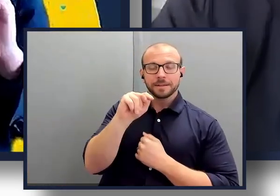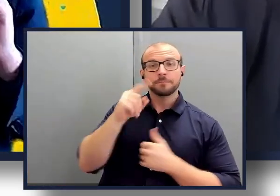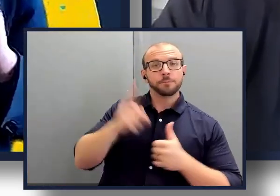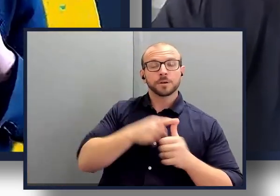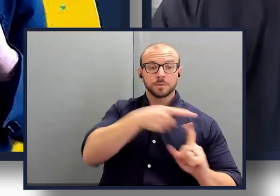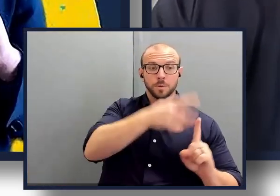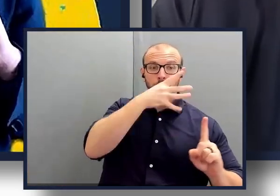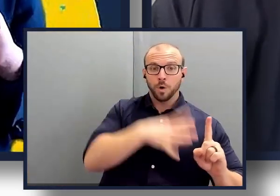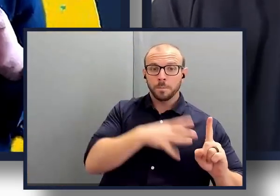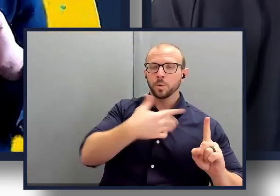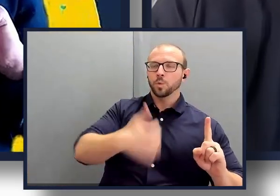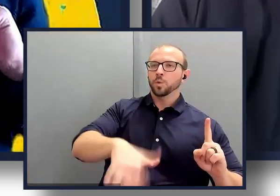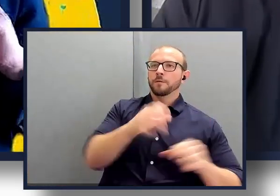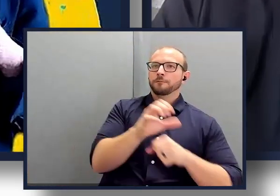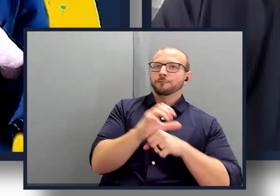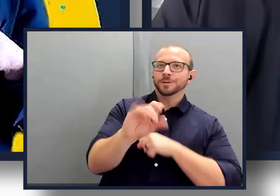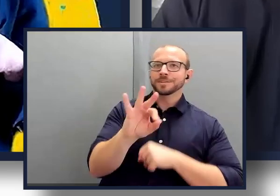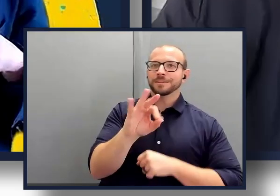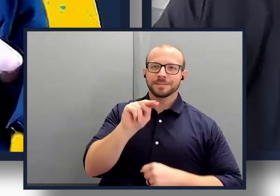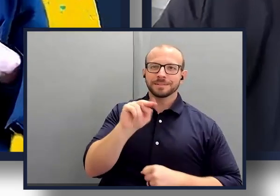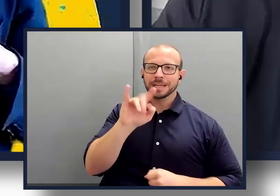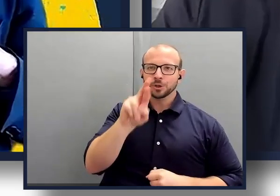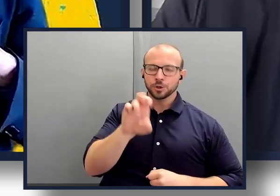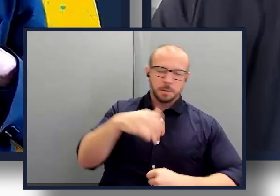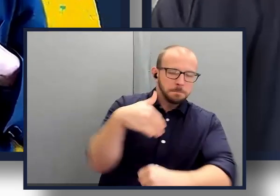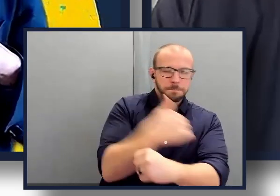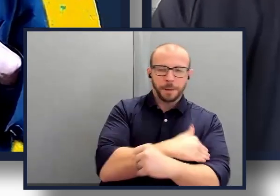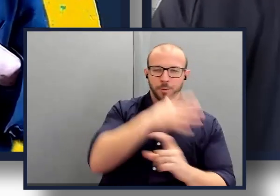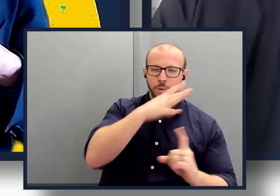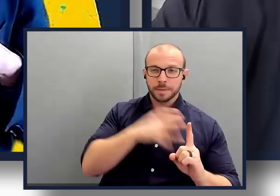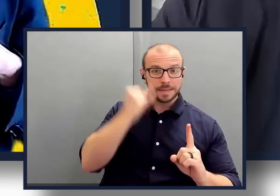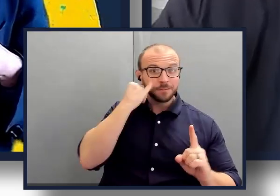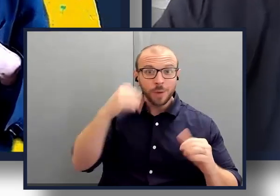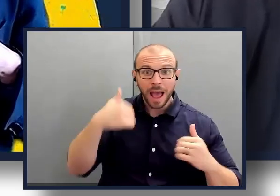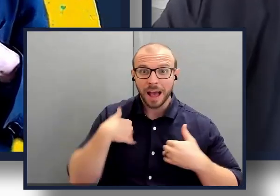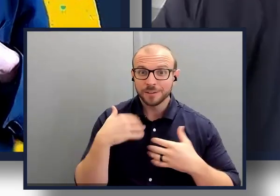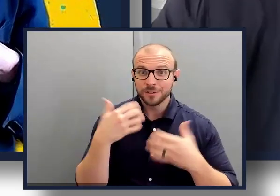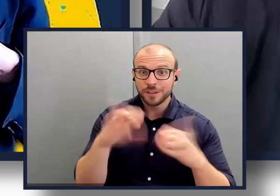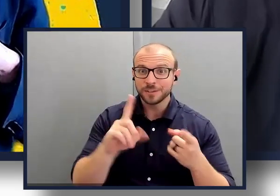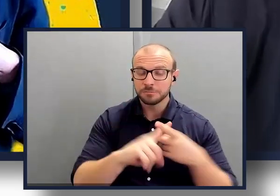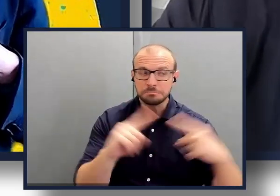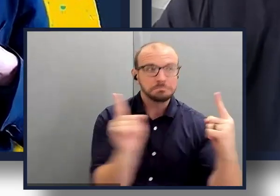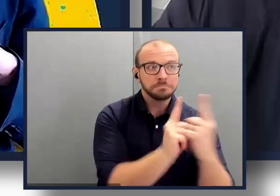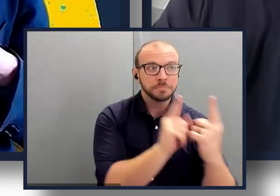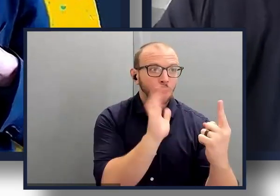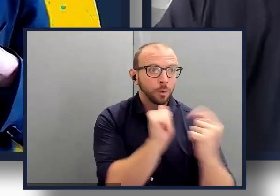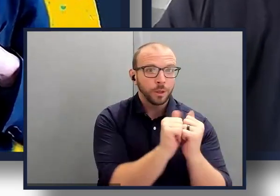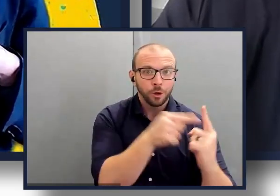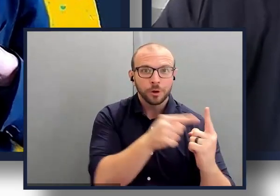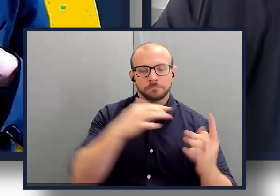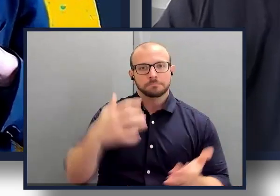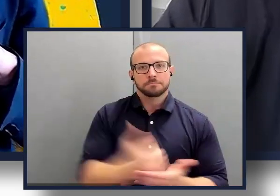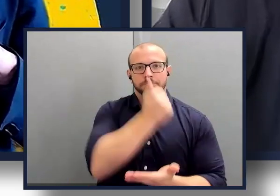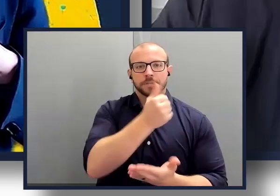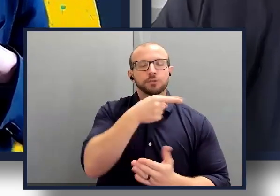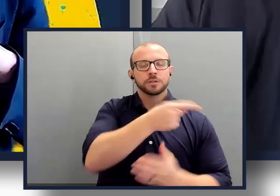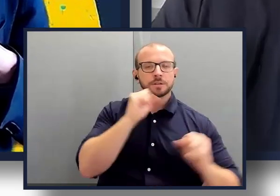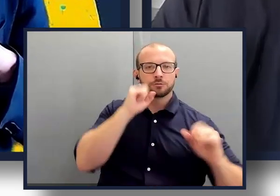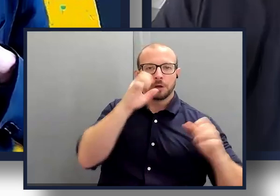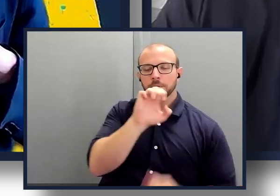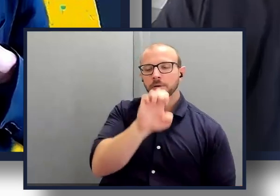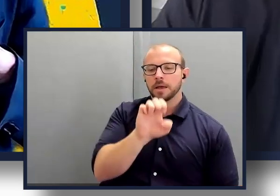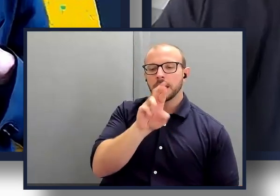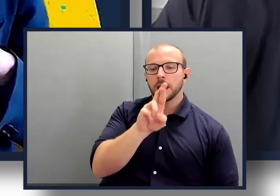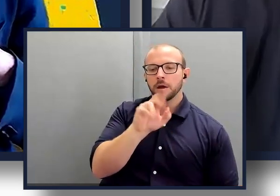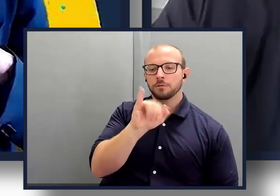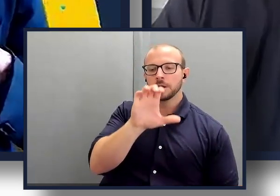nature. Just like, if you ever have a chance to knock on her door. She is incredible. Erica